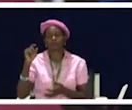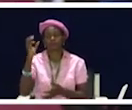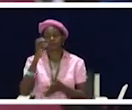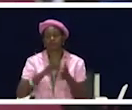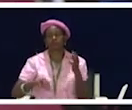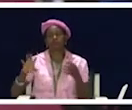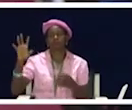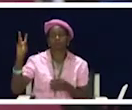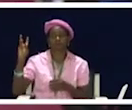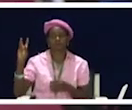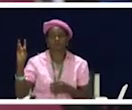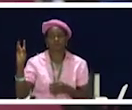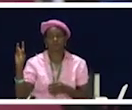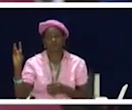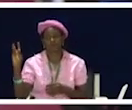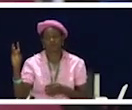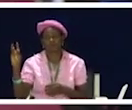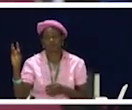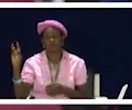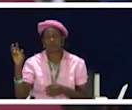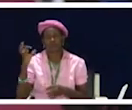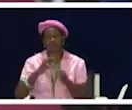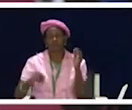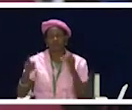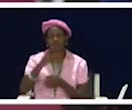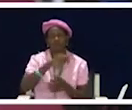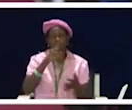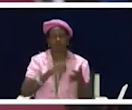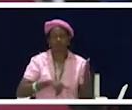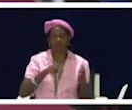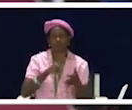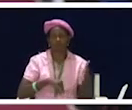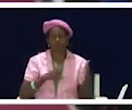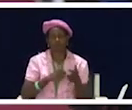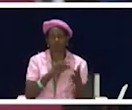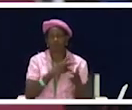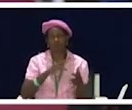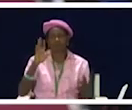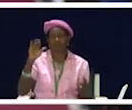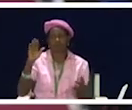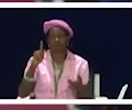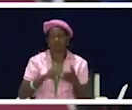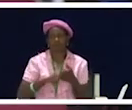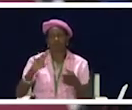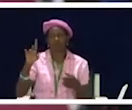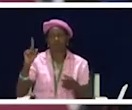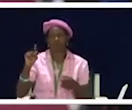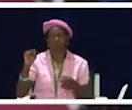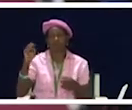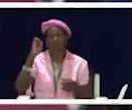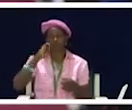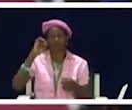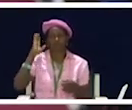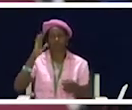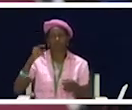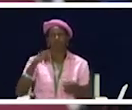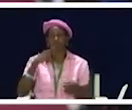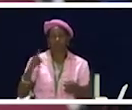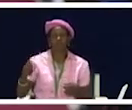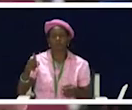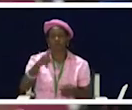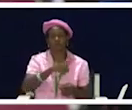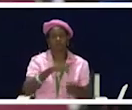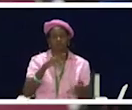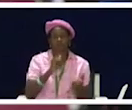chapter 16, if you read it from verse 15 to 20, he will tell you